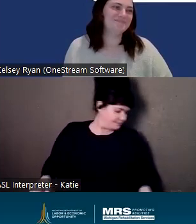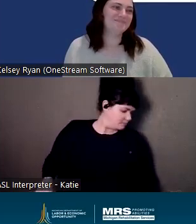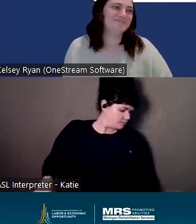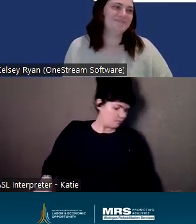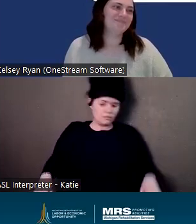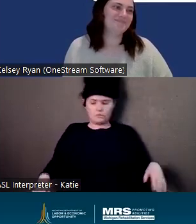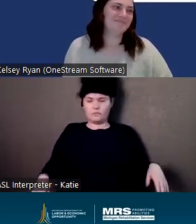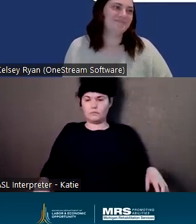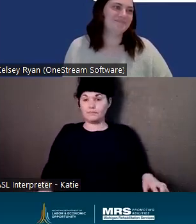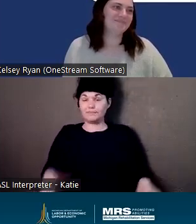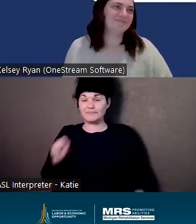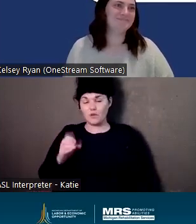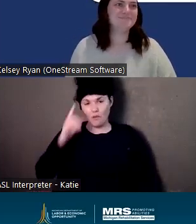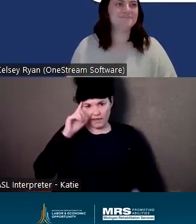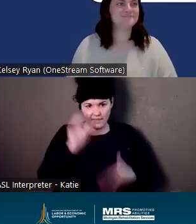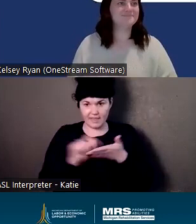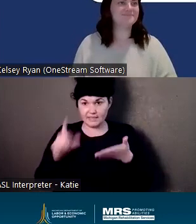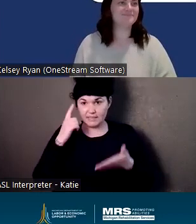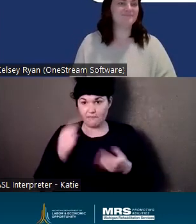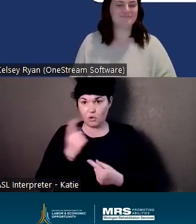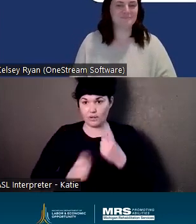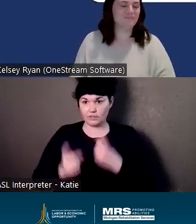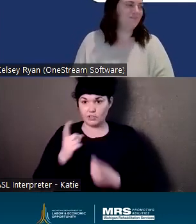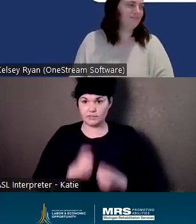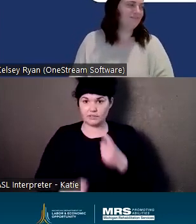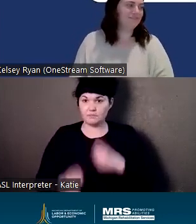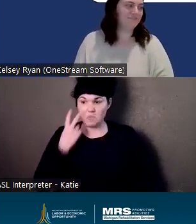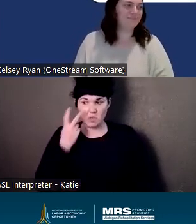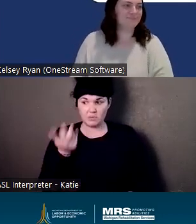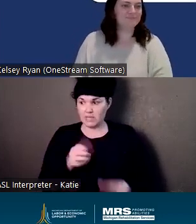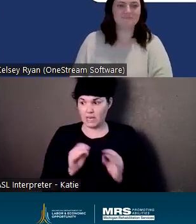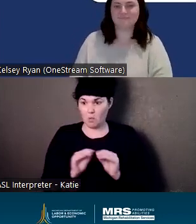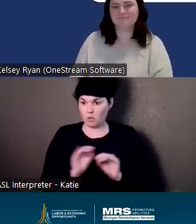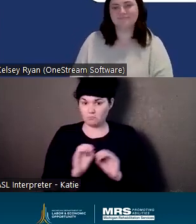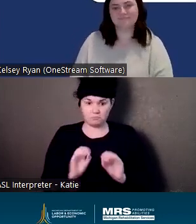I think that was it for questions. I don't see any more.